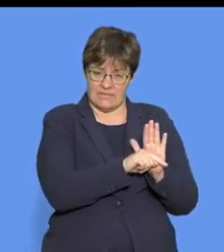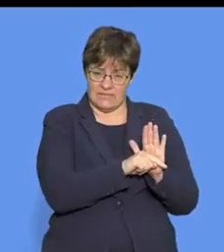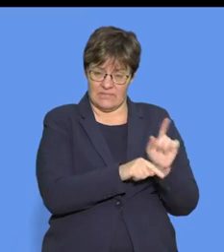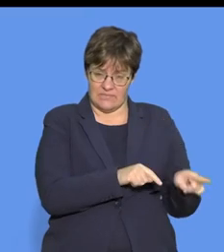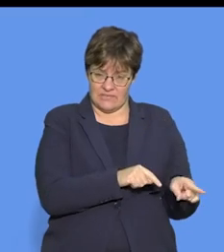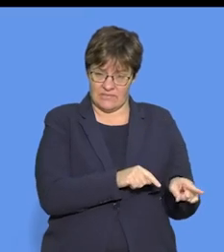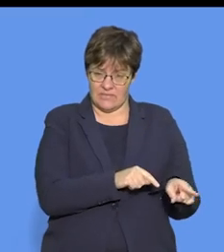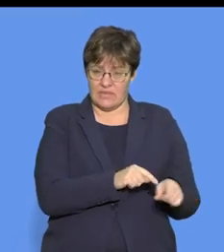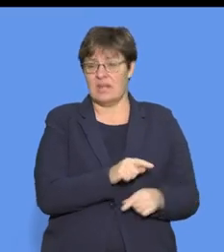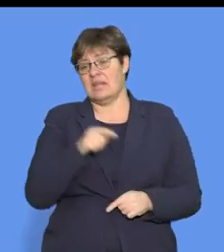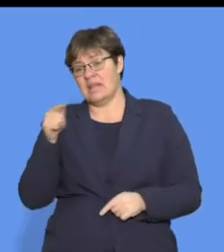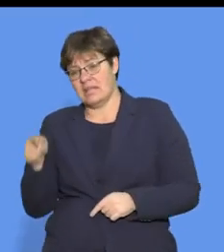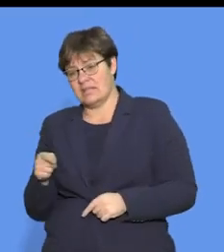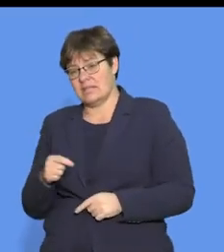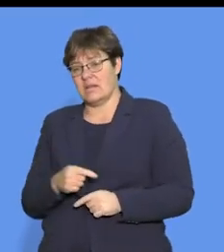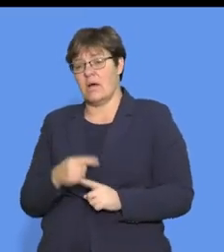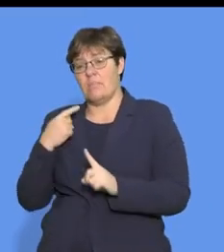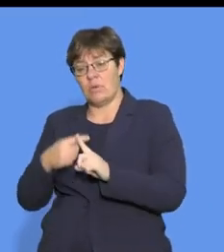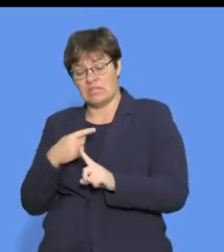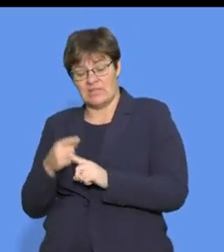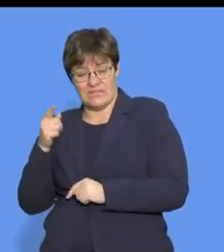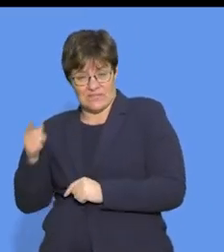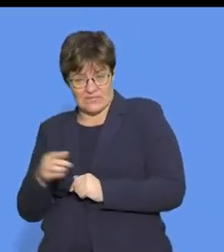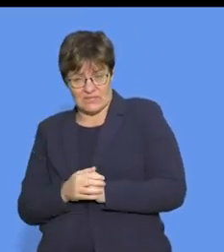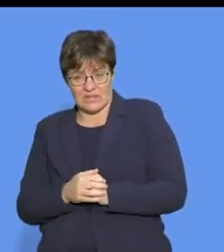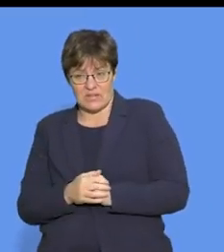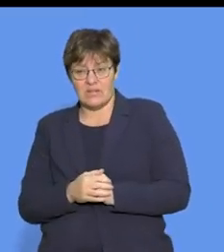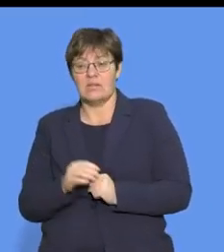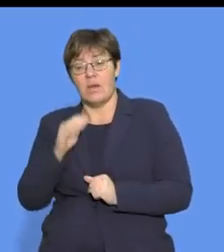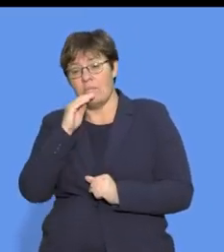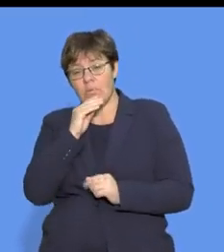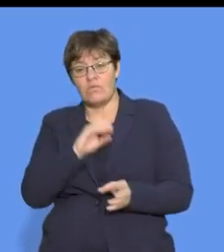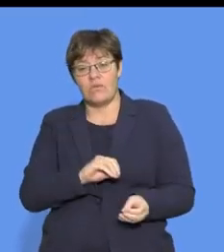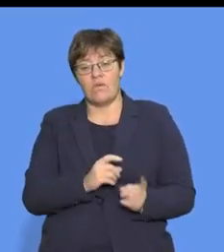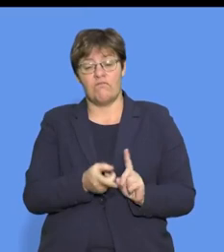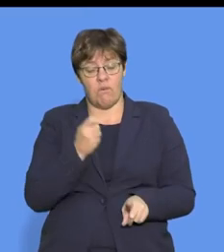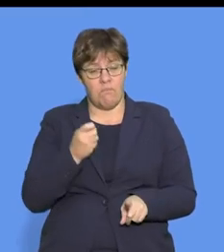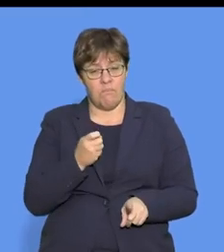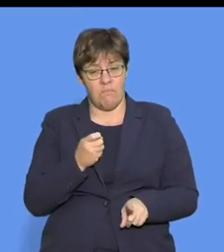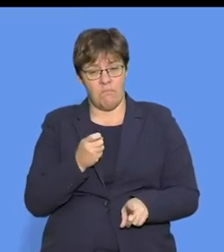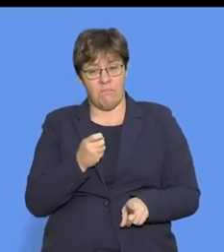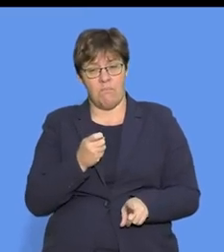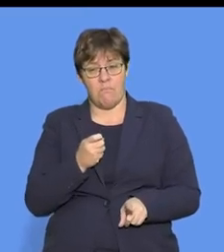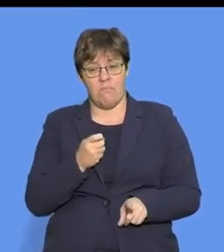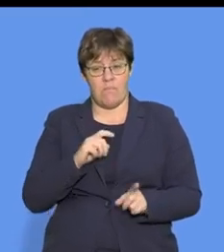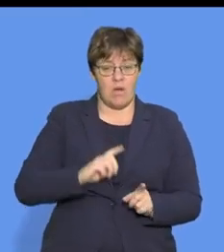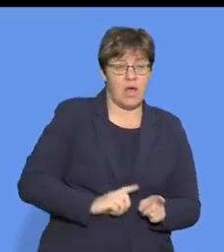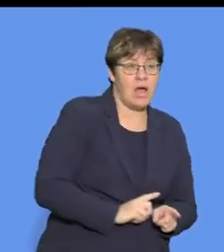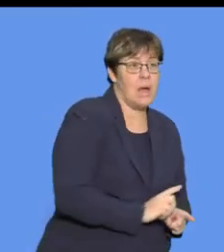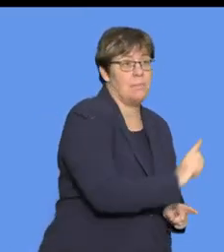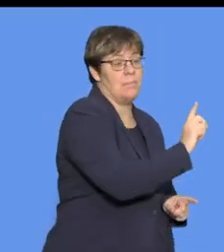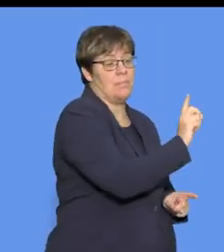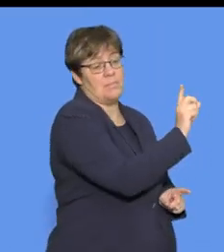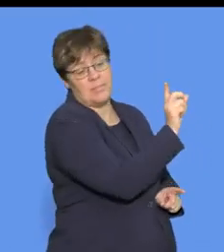terminal of the voltmeter. This is the positive terminal of the voltmeter. The electrons move in the